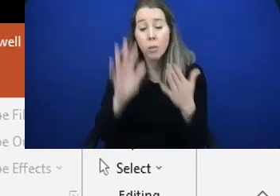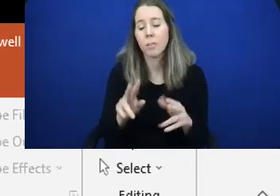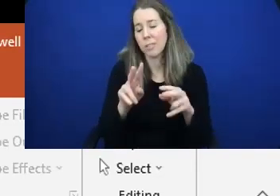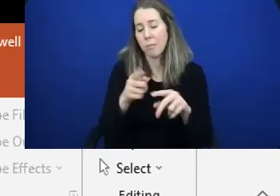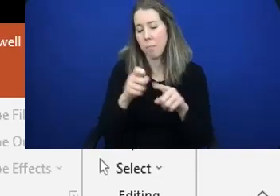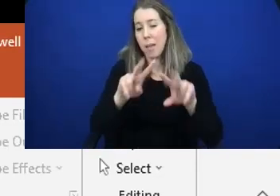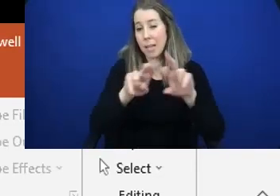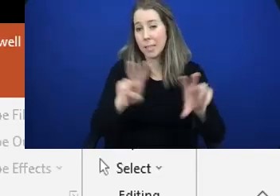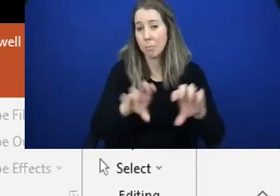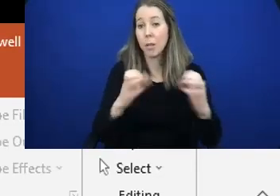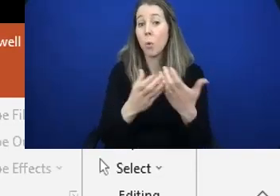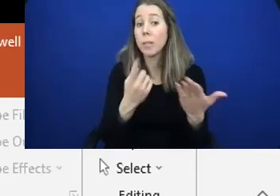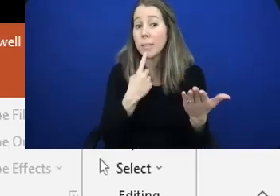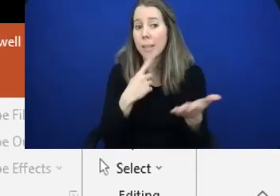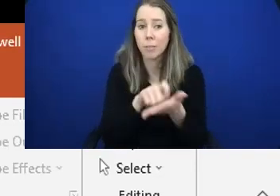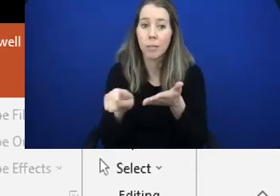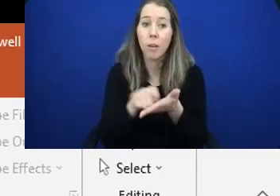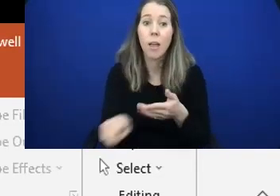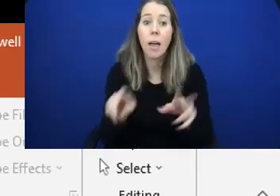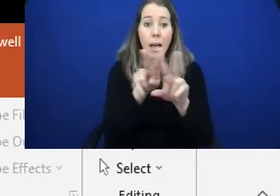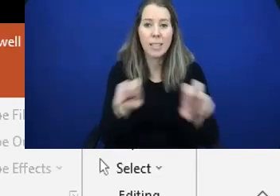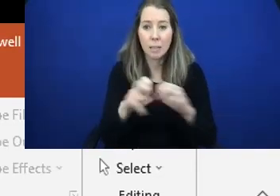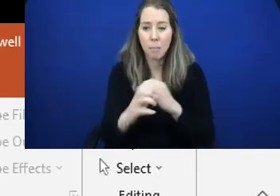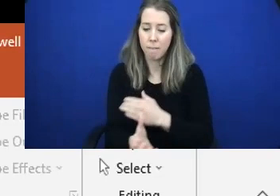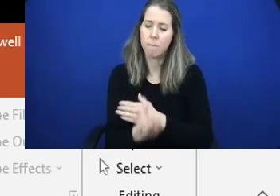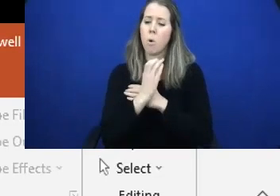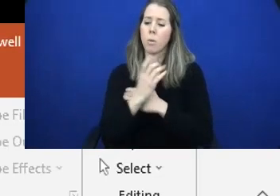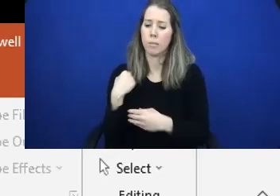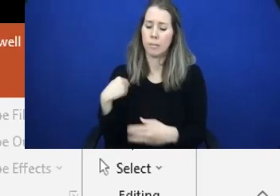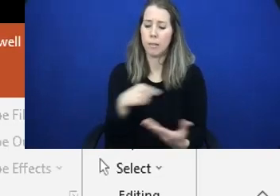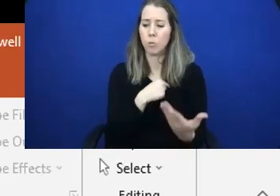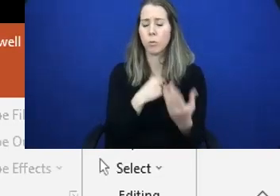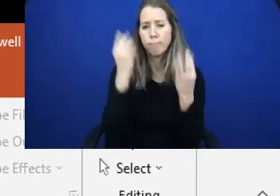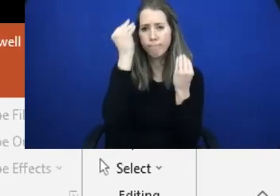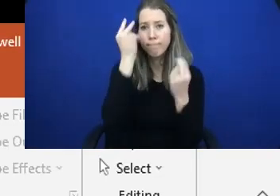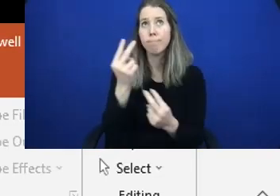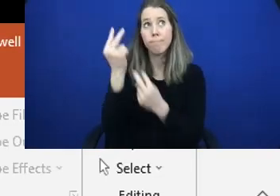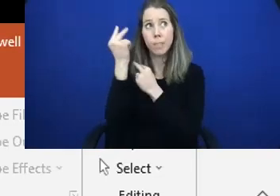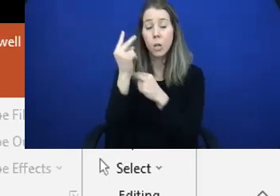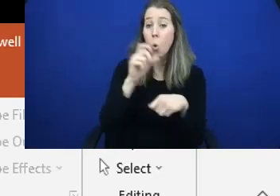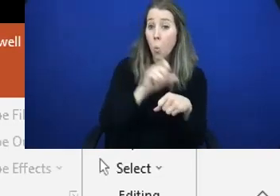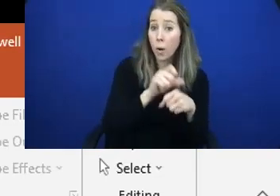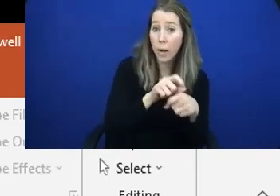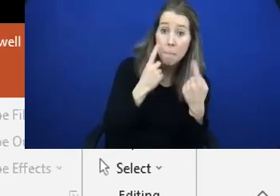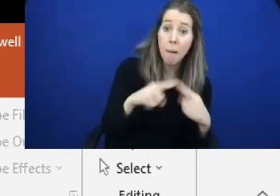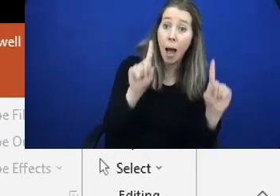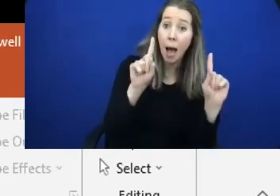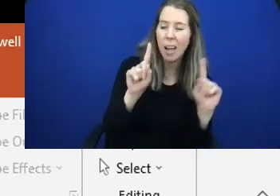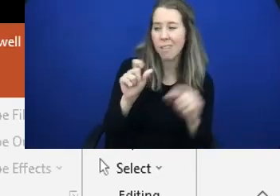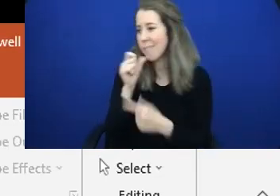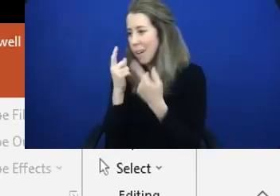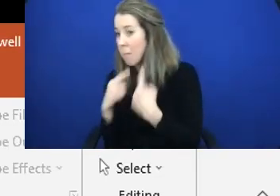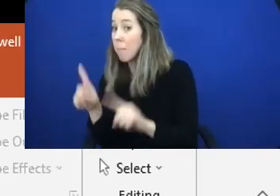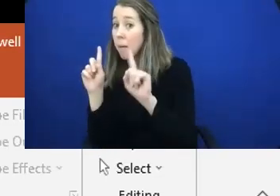courses wrote, "Assessment forces us to reflect on what is working and what is not in an effort to